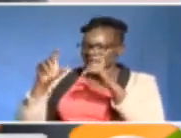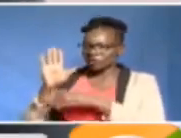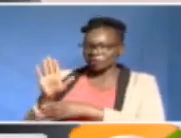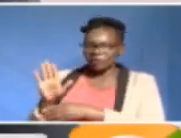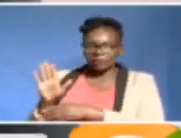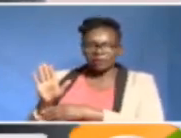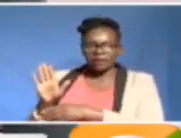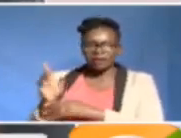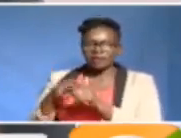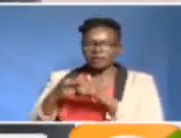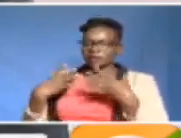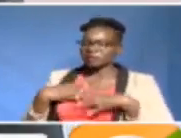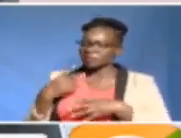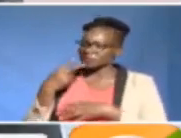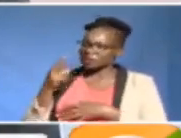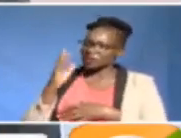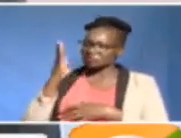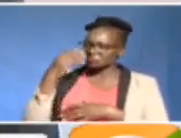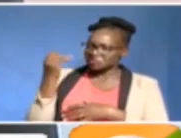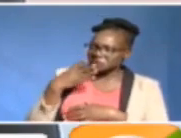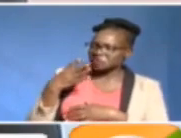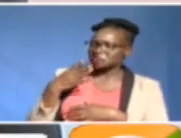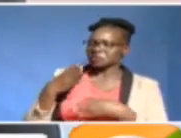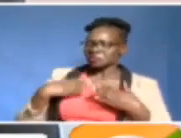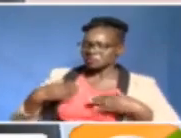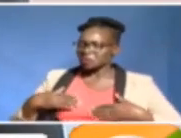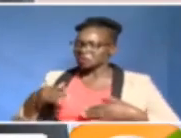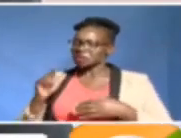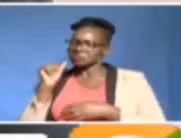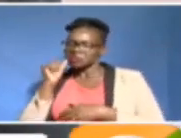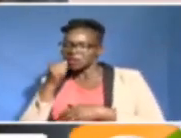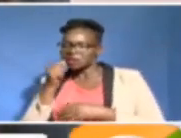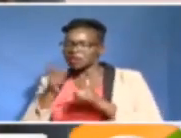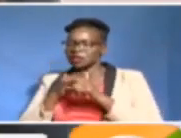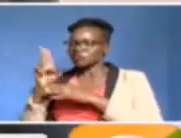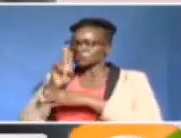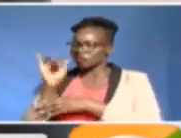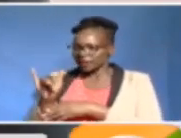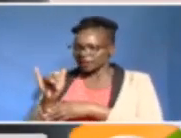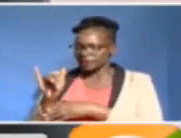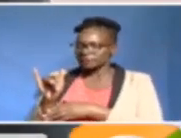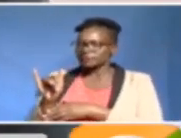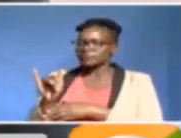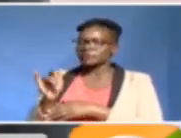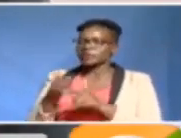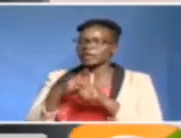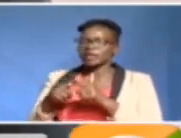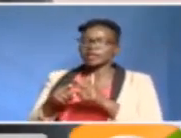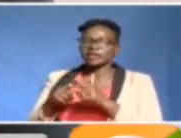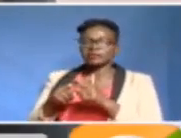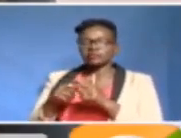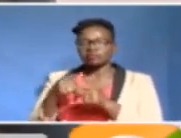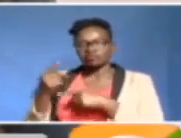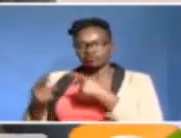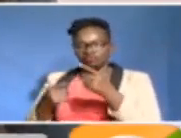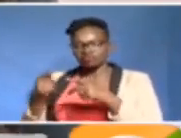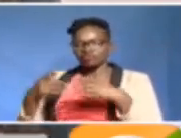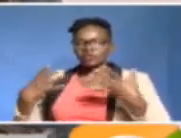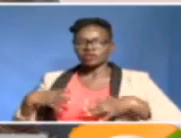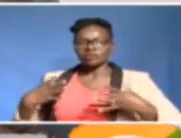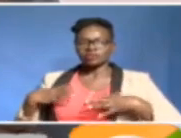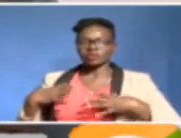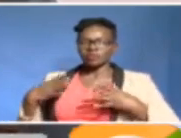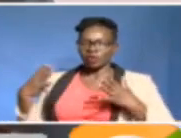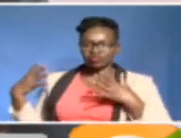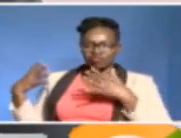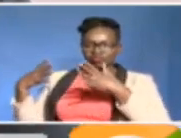look really beautiful, you have a nice body, use that. And then eventually that brought attention of older men who said, that's